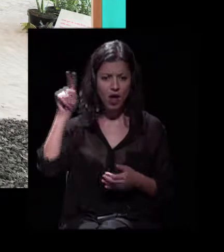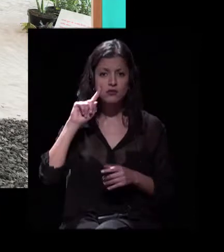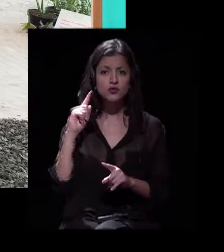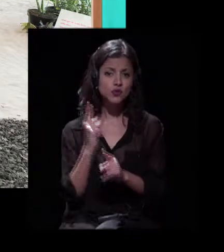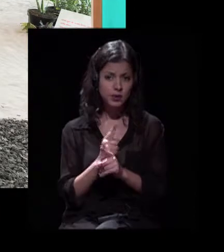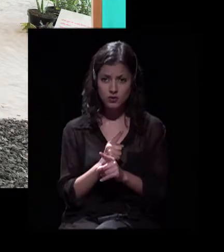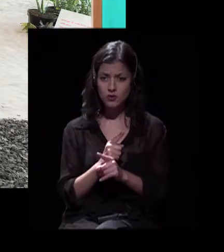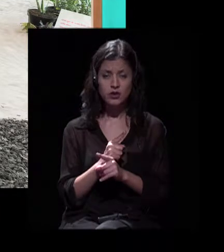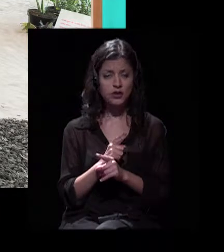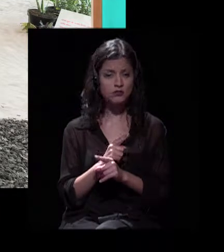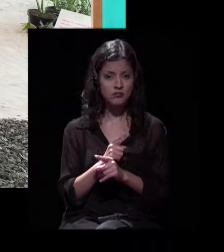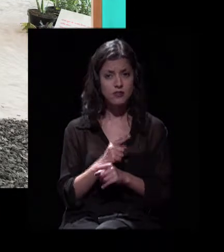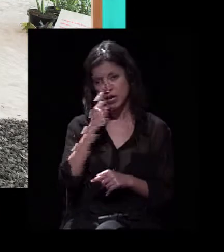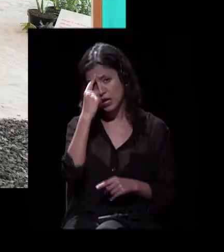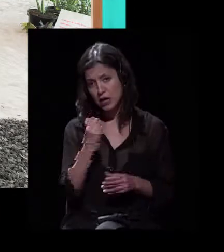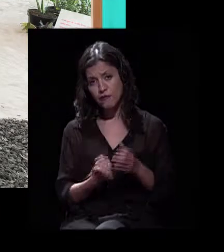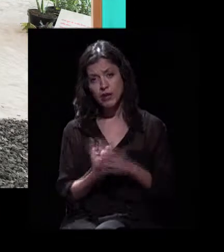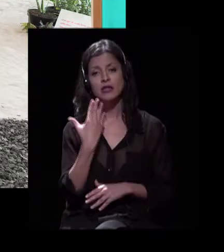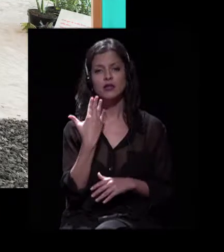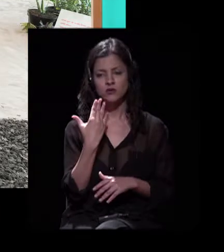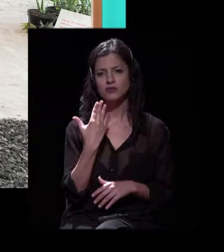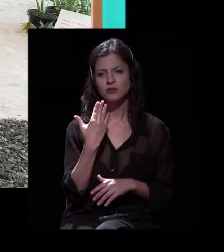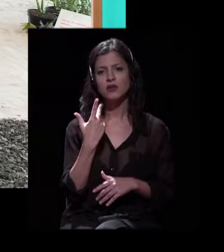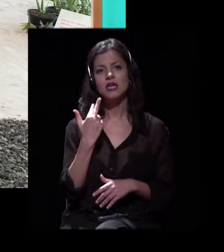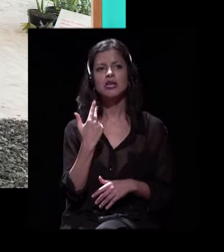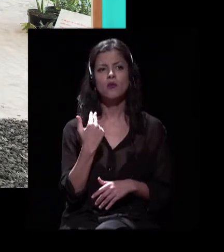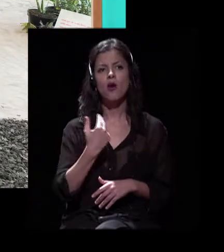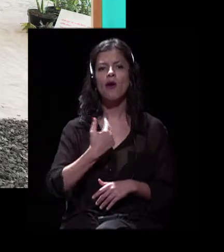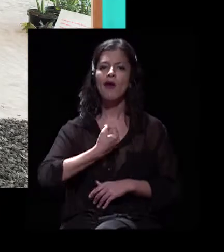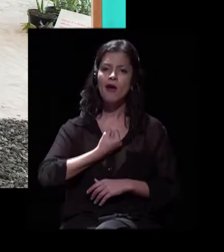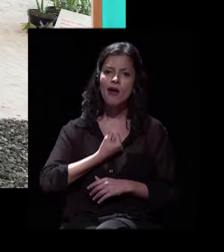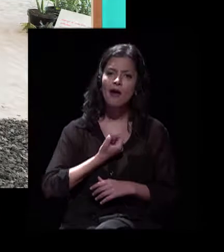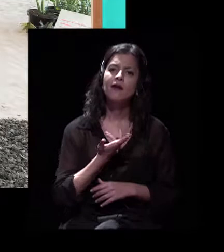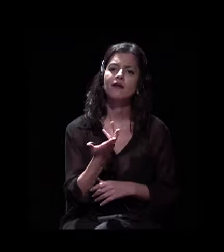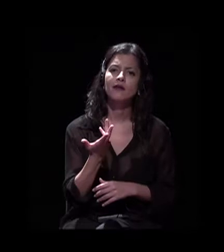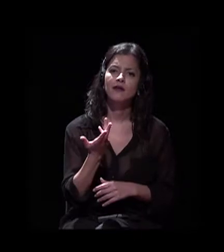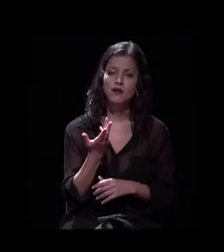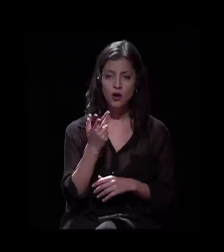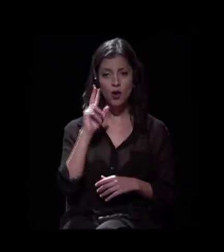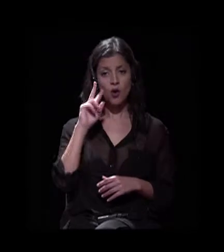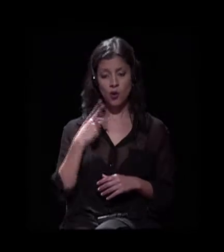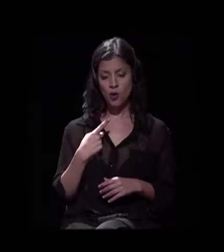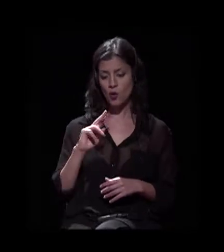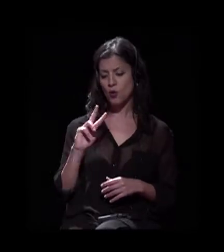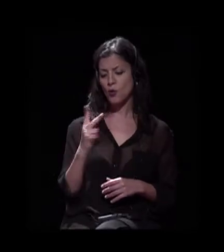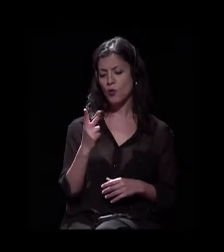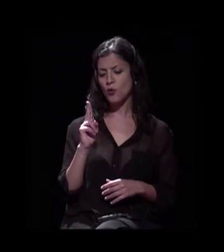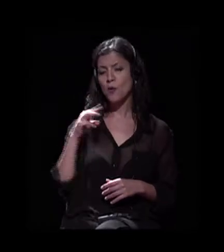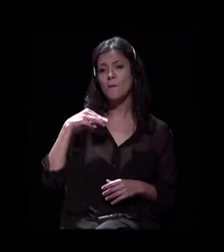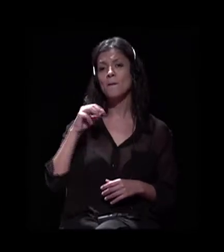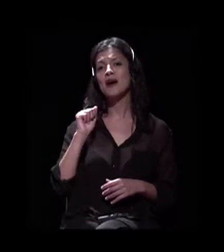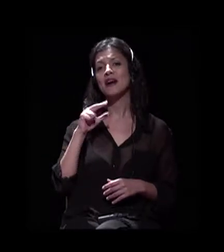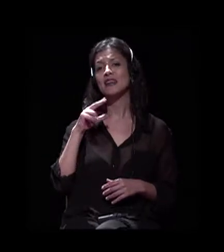of enunciation self-defined as humanitas, and no longer claims recognition by or inclusion in the humanitas, but engages